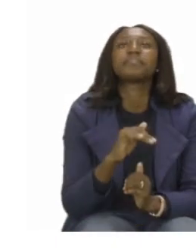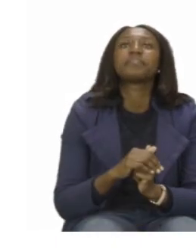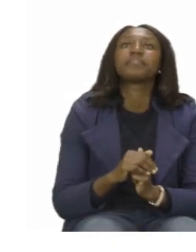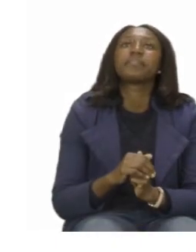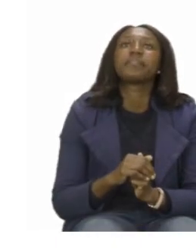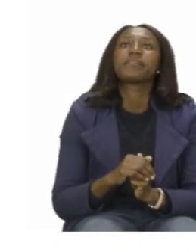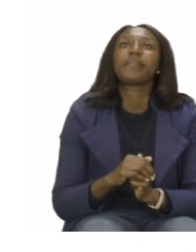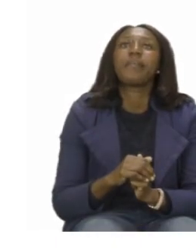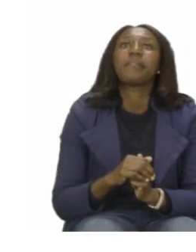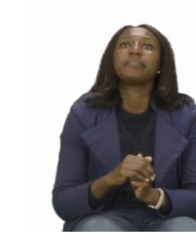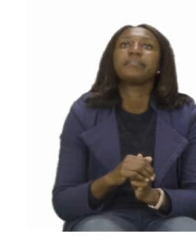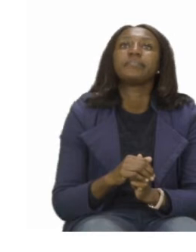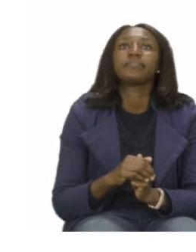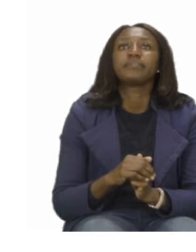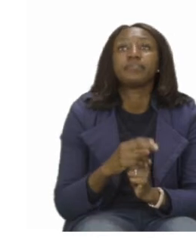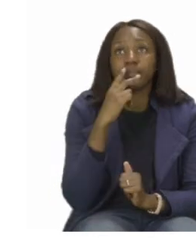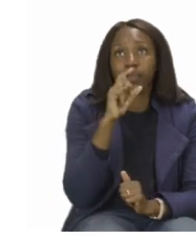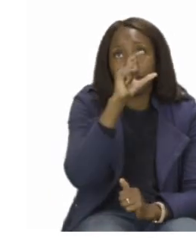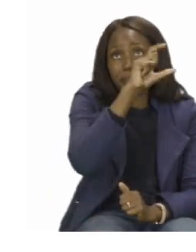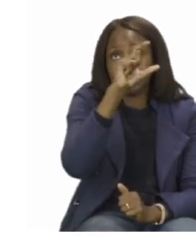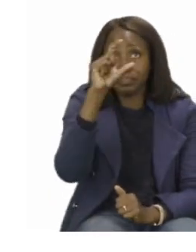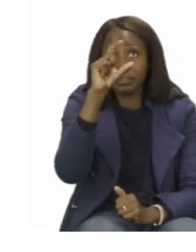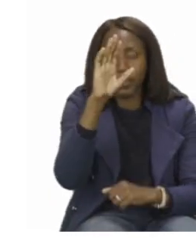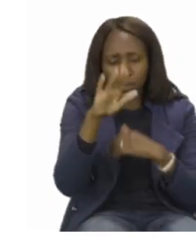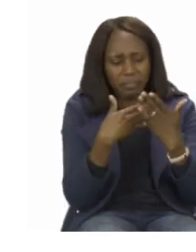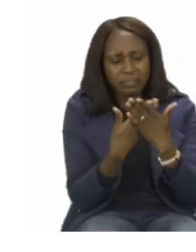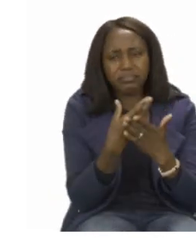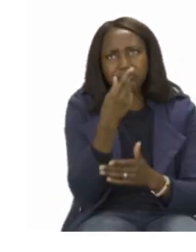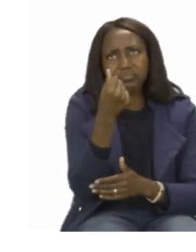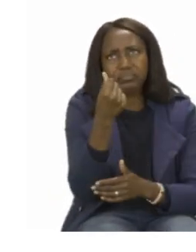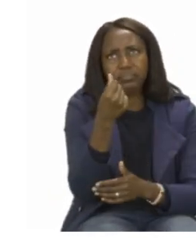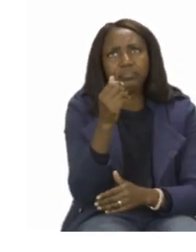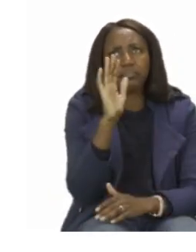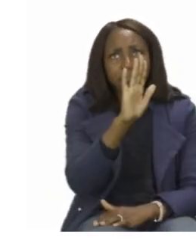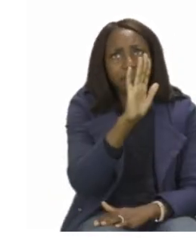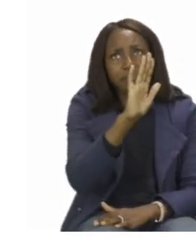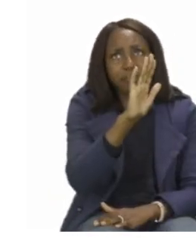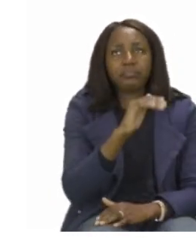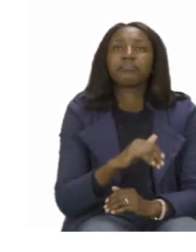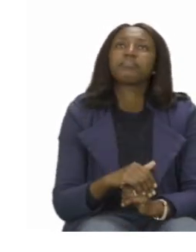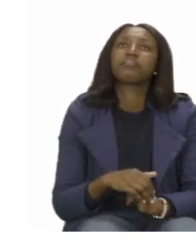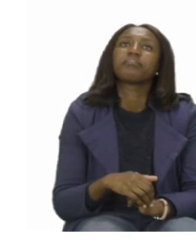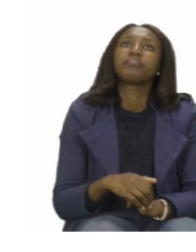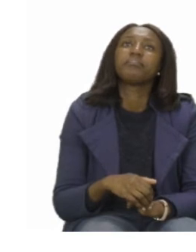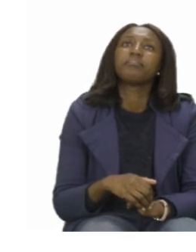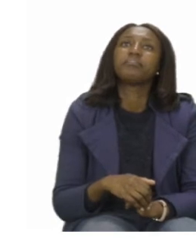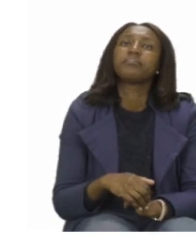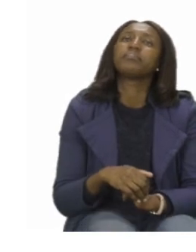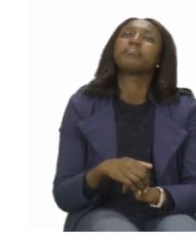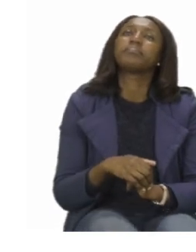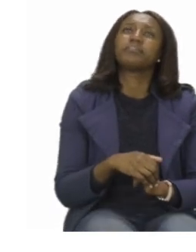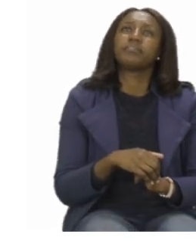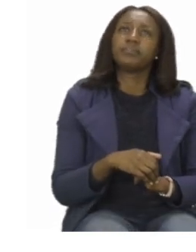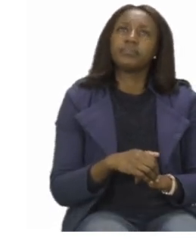29. Now there you will see you have some pictures of notes and coins again. In the first part, it